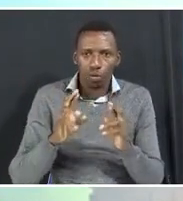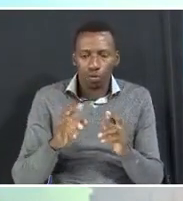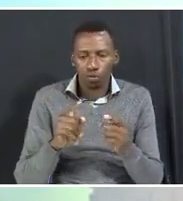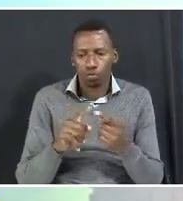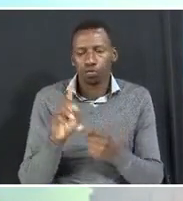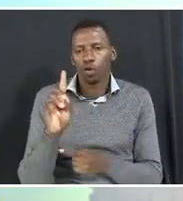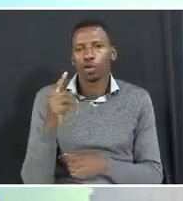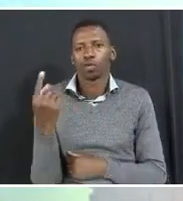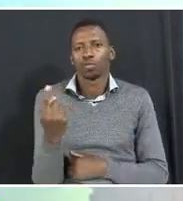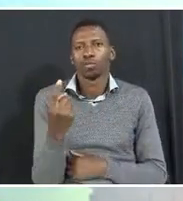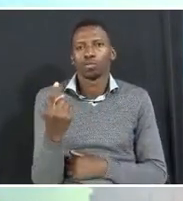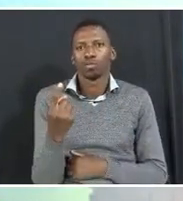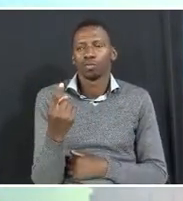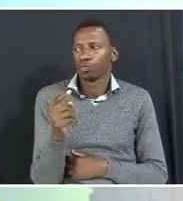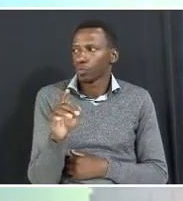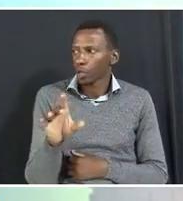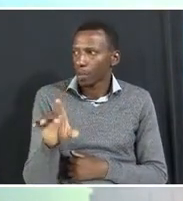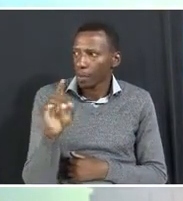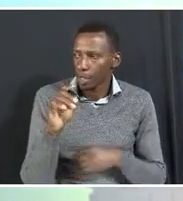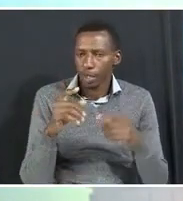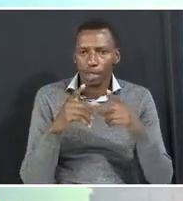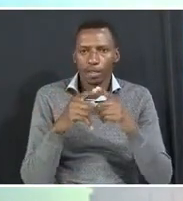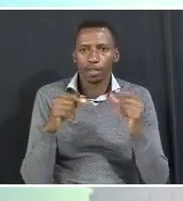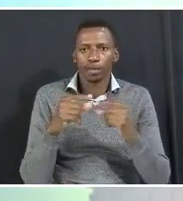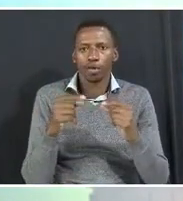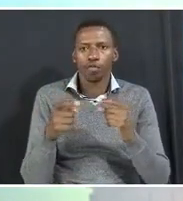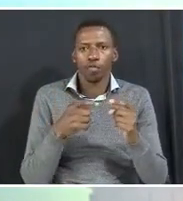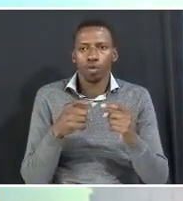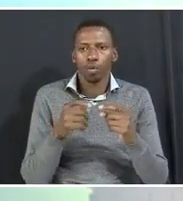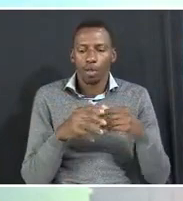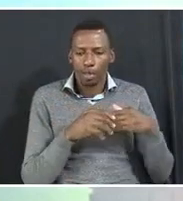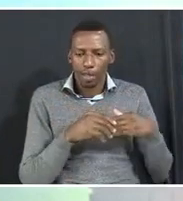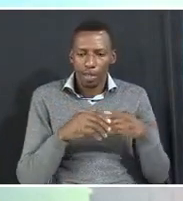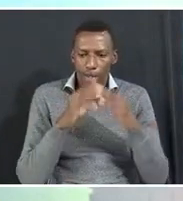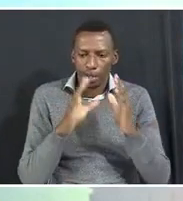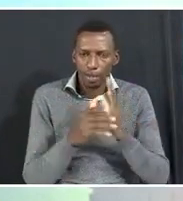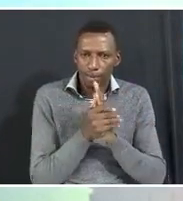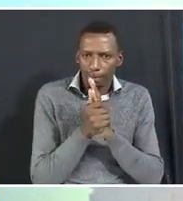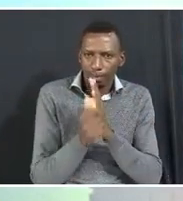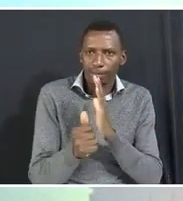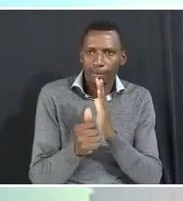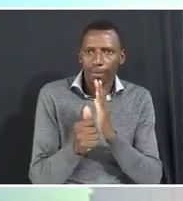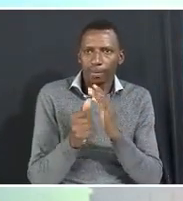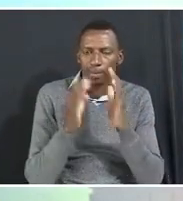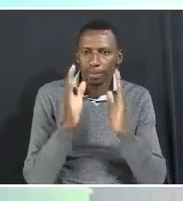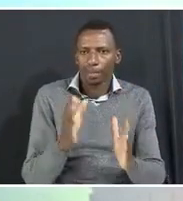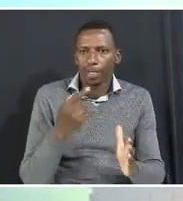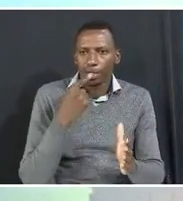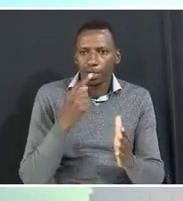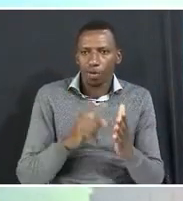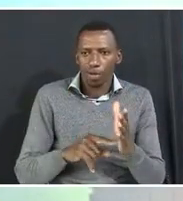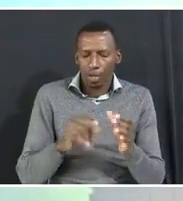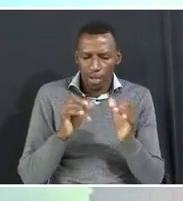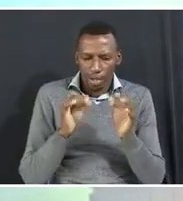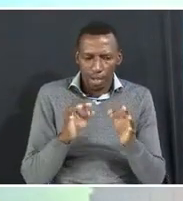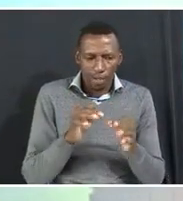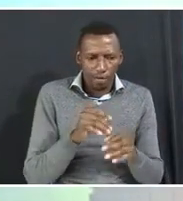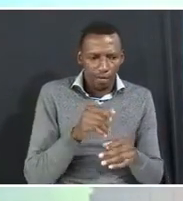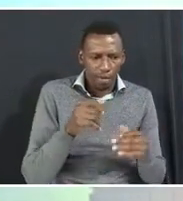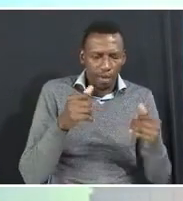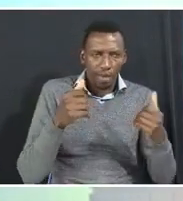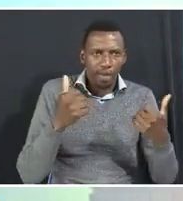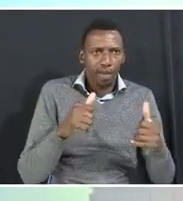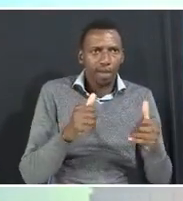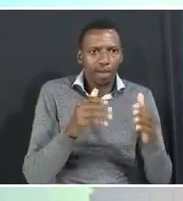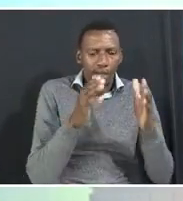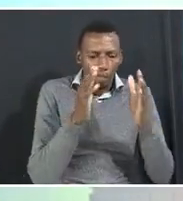a statement from some leadership guru who says that if every one of us could clean in front